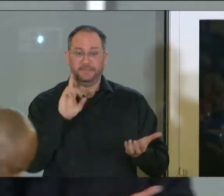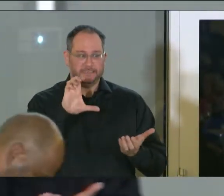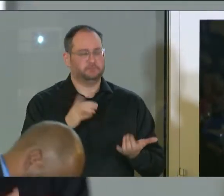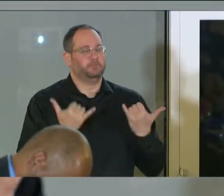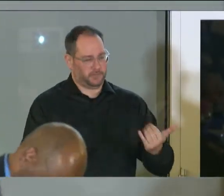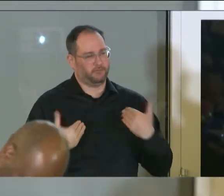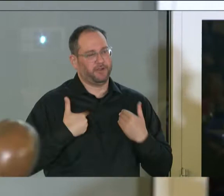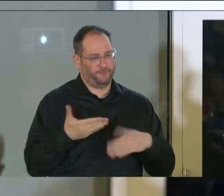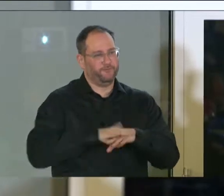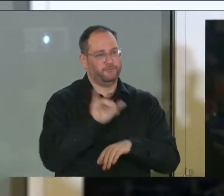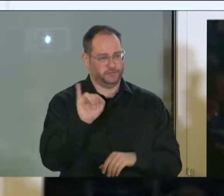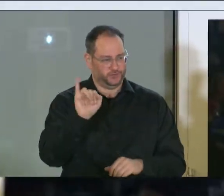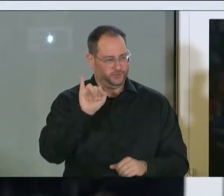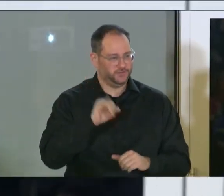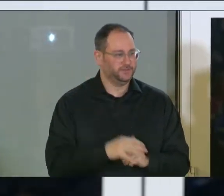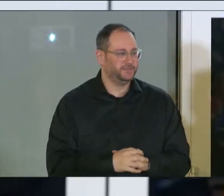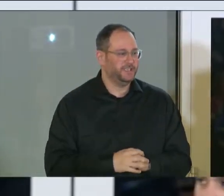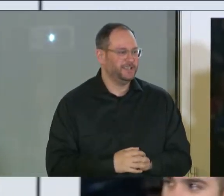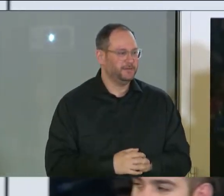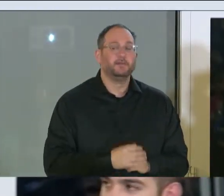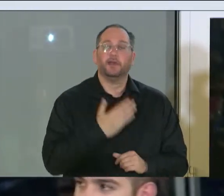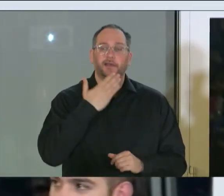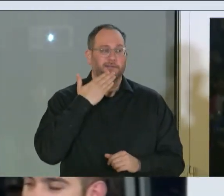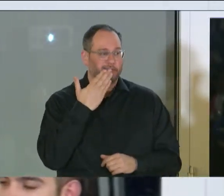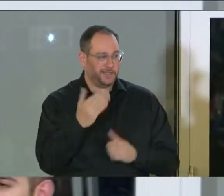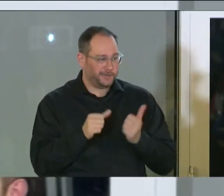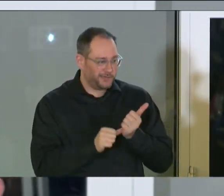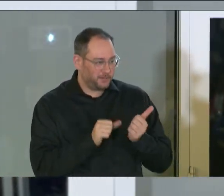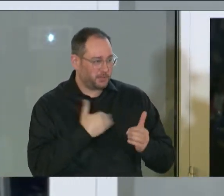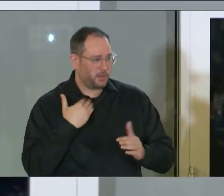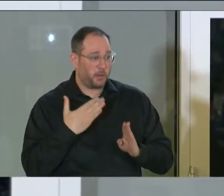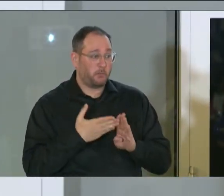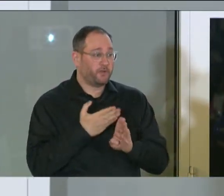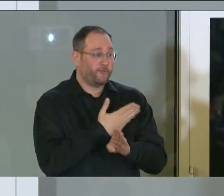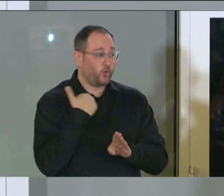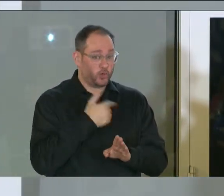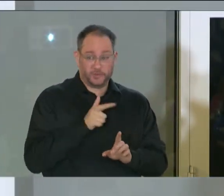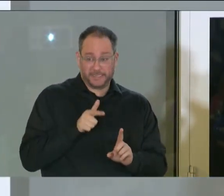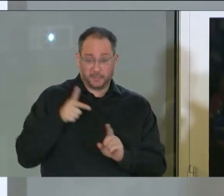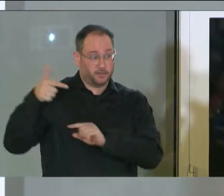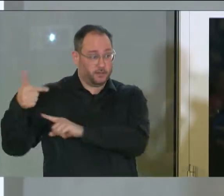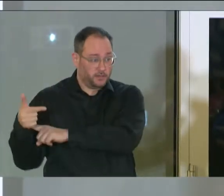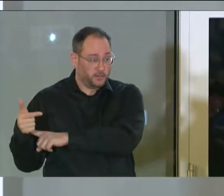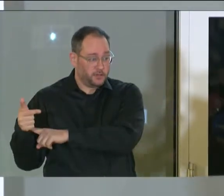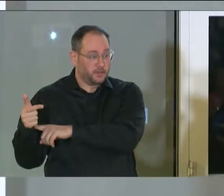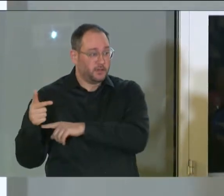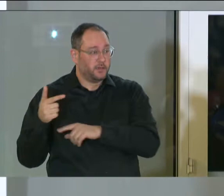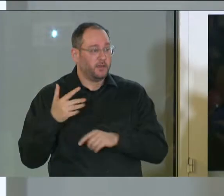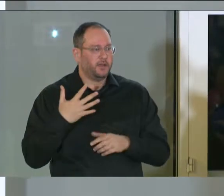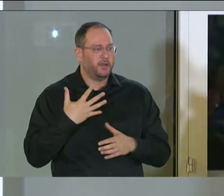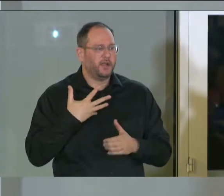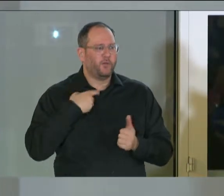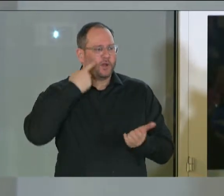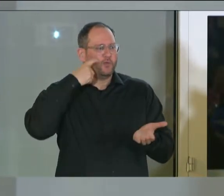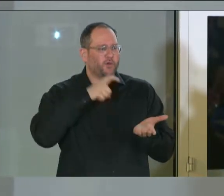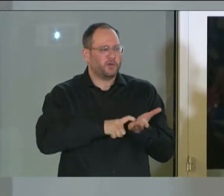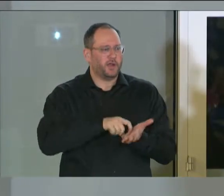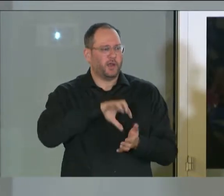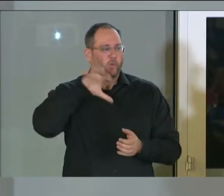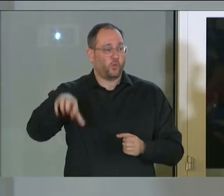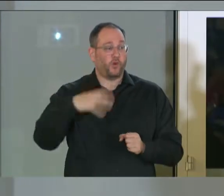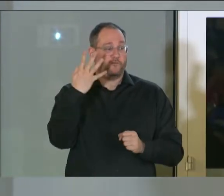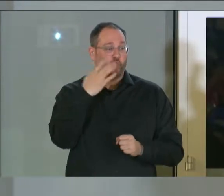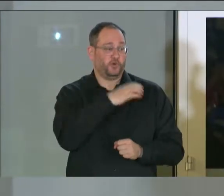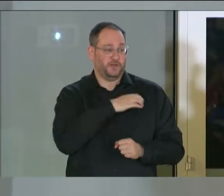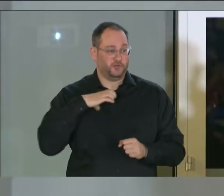Thank you, Deputy Mayor. Before we go to our next Deputy Mayor, I want to acknowledge Ward 4 Councilmember Brandon Todd has joined us this evening. Welcome, Councilmember.